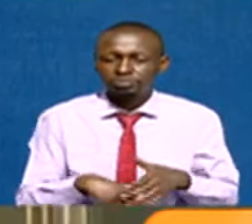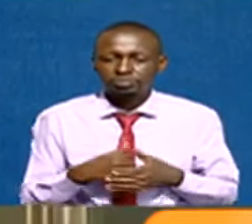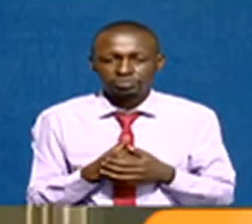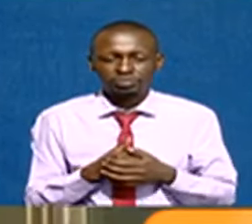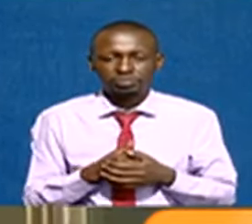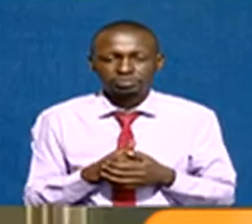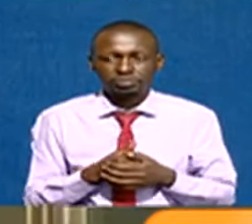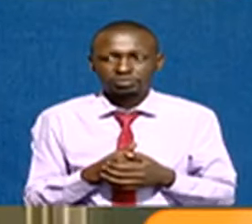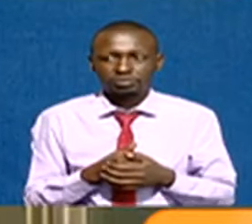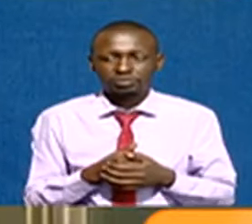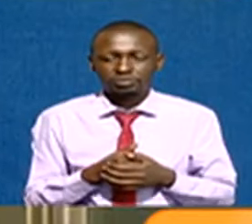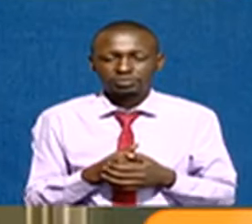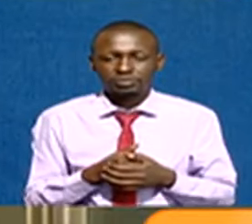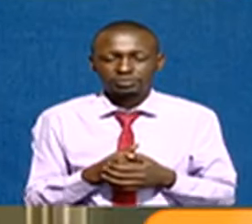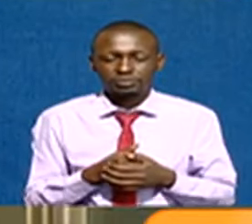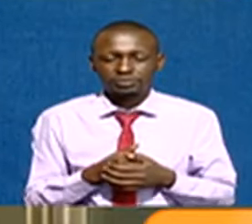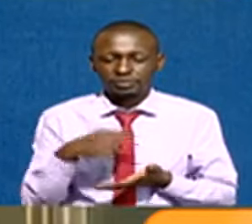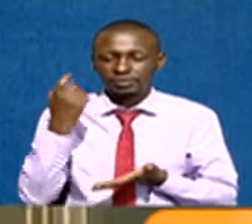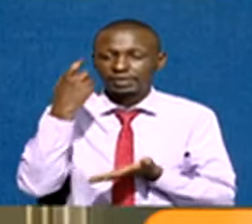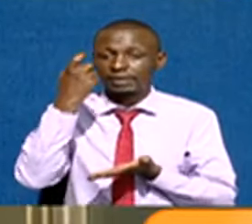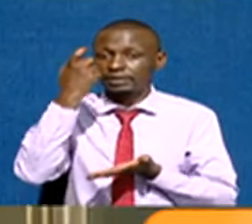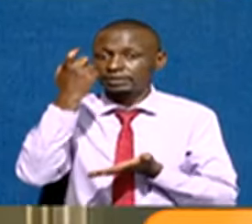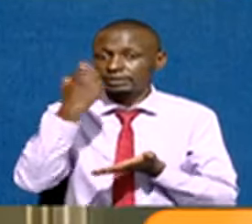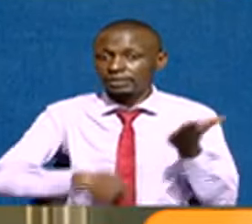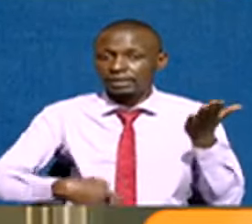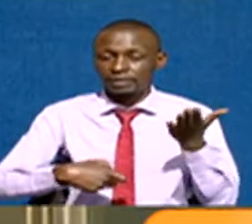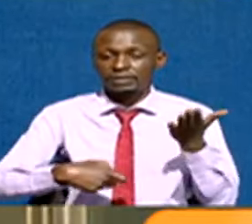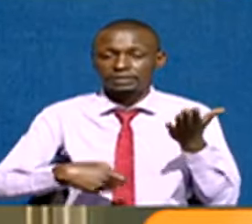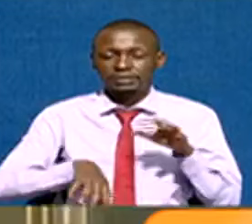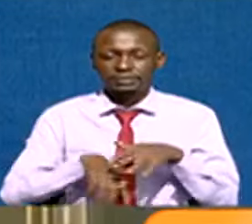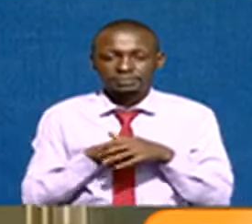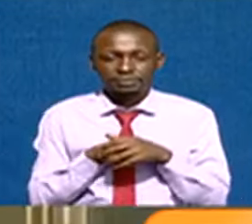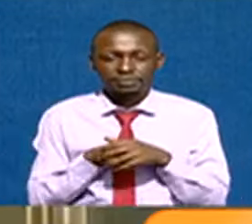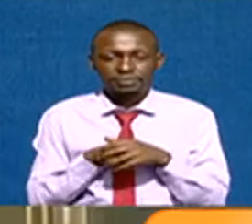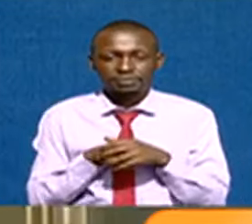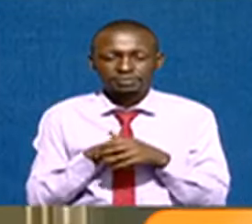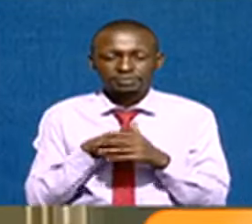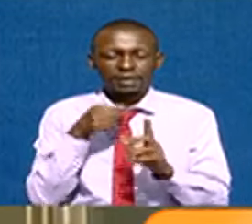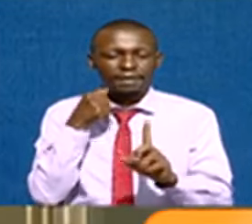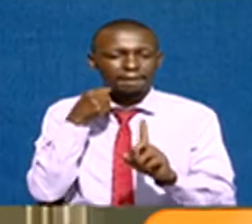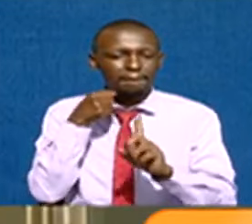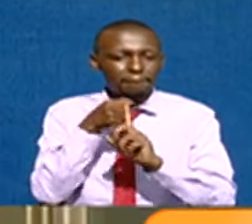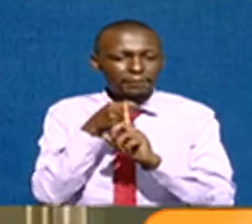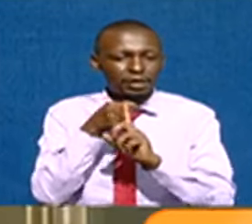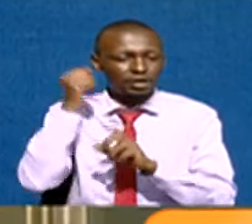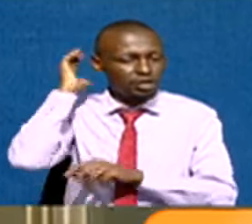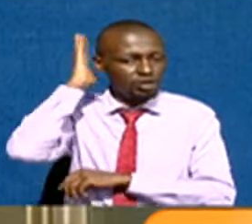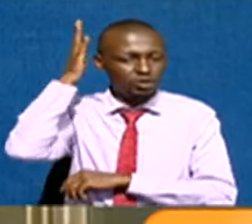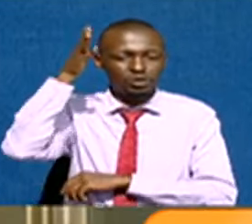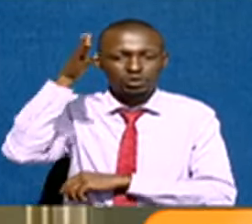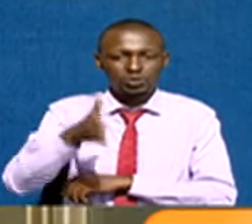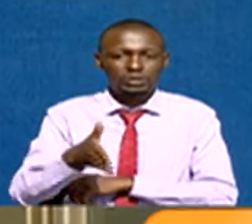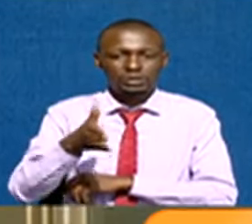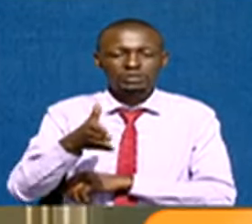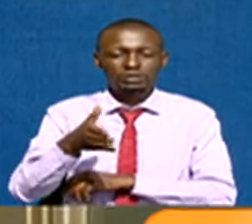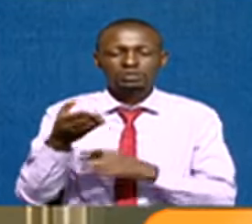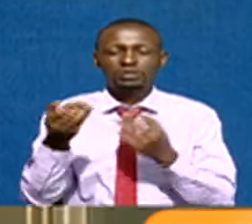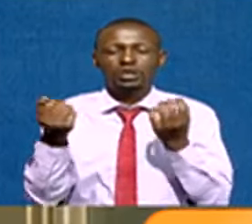That tax is going to have a monumental impact on motor